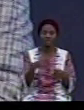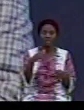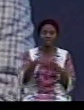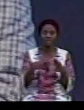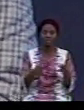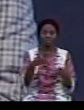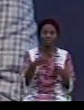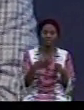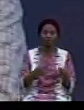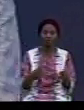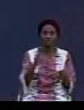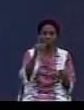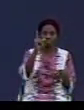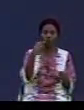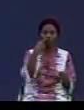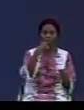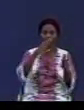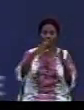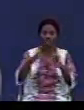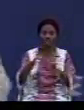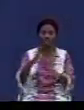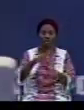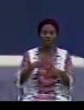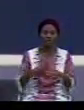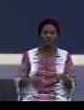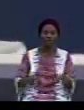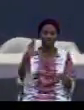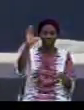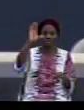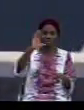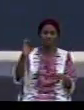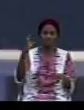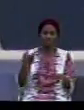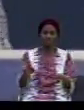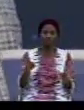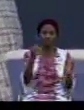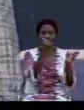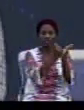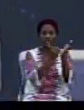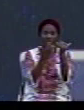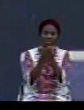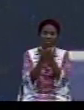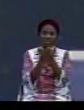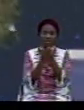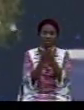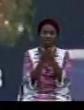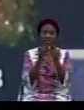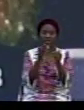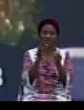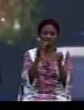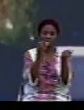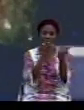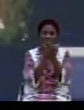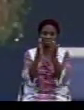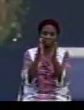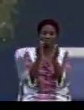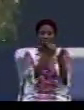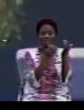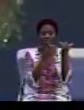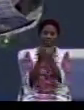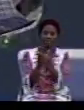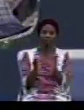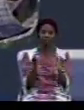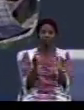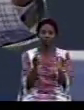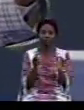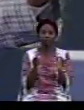the cross of Calvary, in the name of the one who gave himself for us, and then he rose from